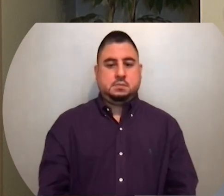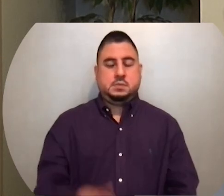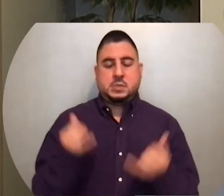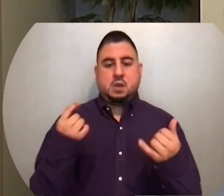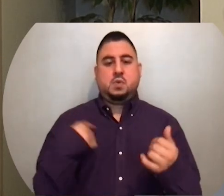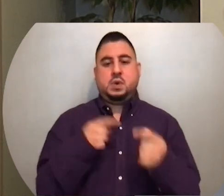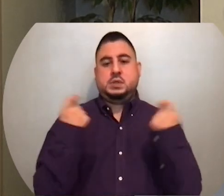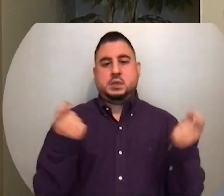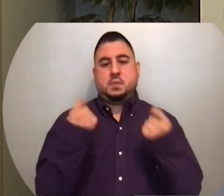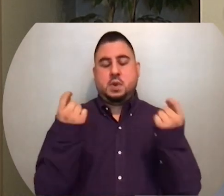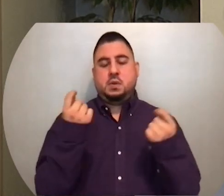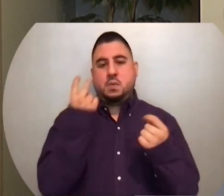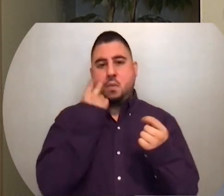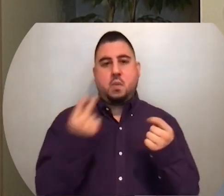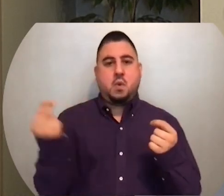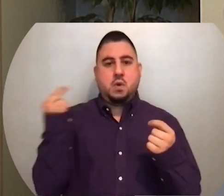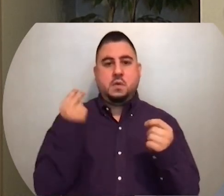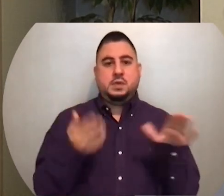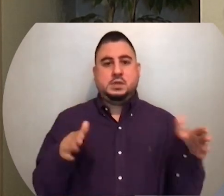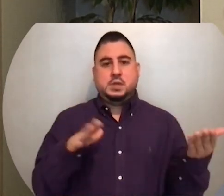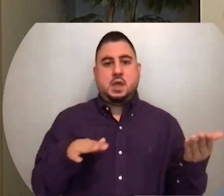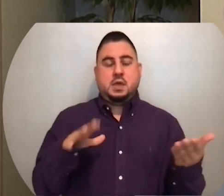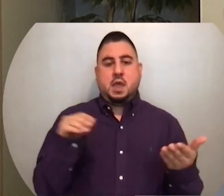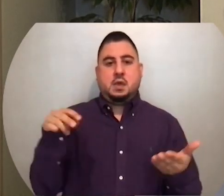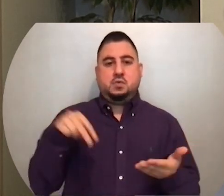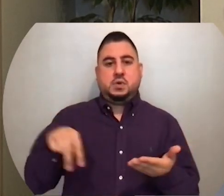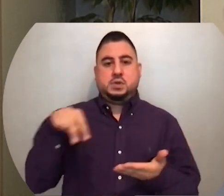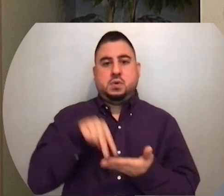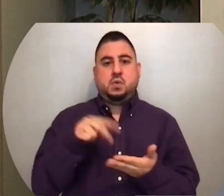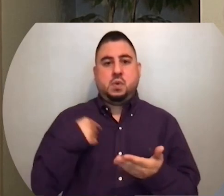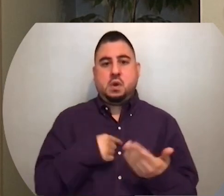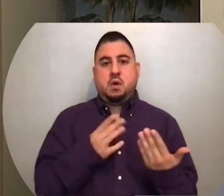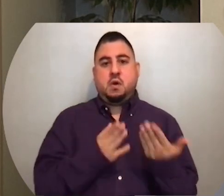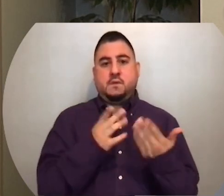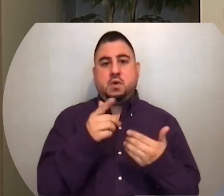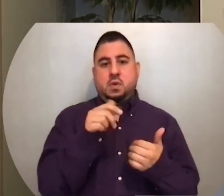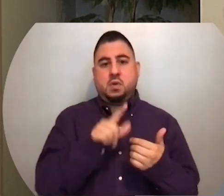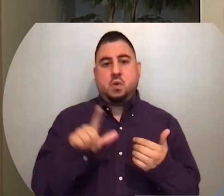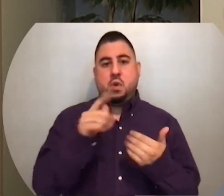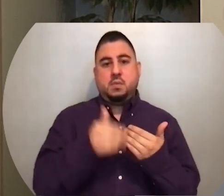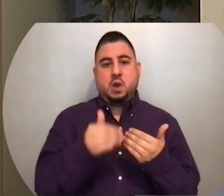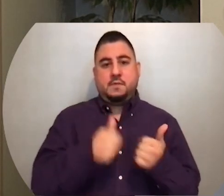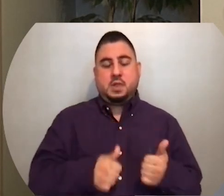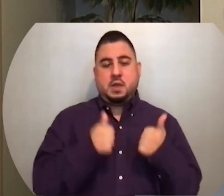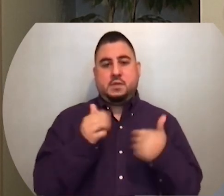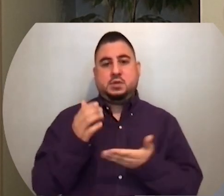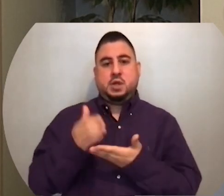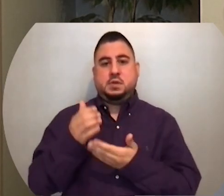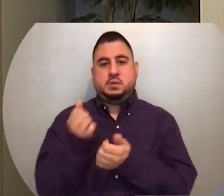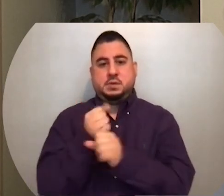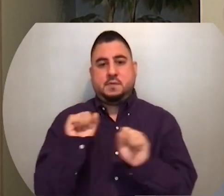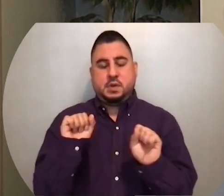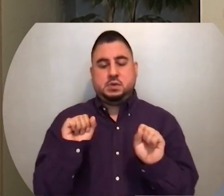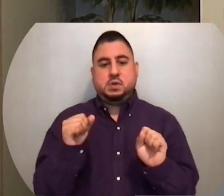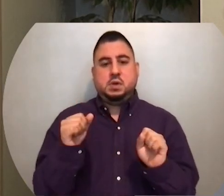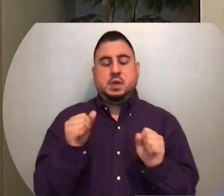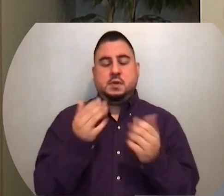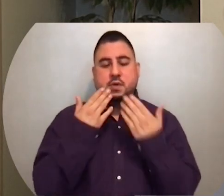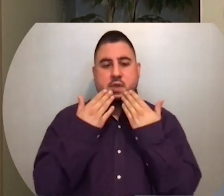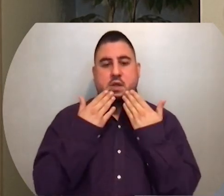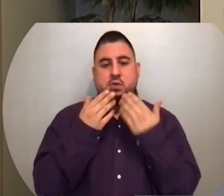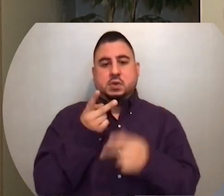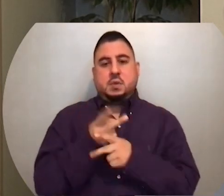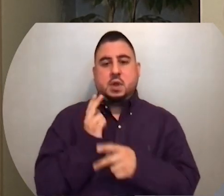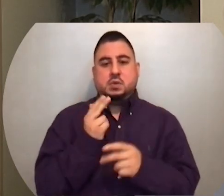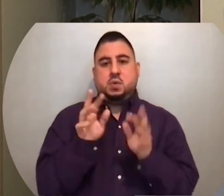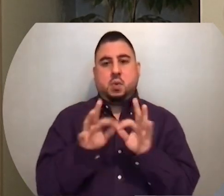Therefore, as we celebrate the memorial of his death and resurrection, we offer you, Lord, the bread of life and the chalice of salvation, giving thanks that you